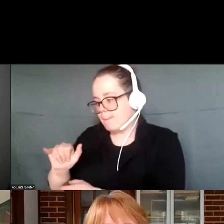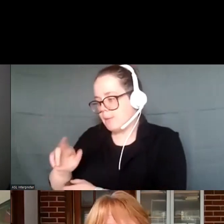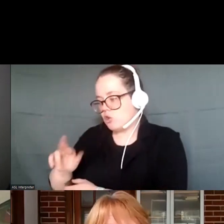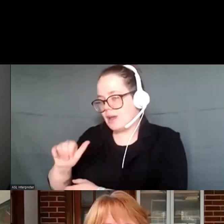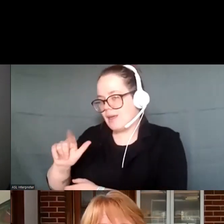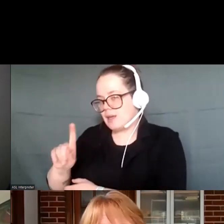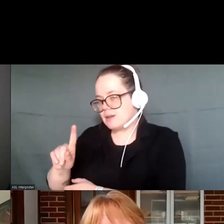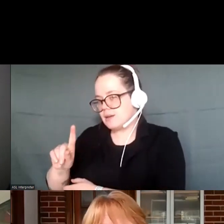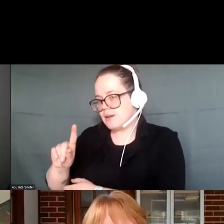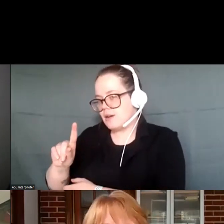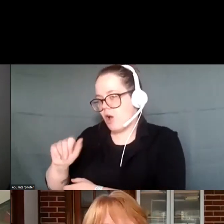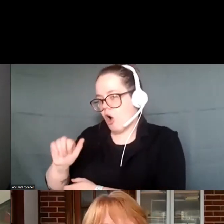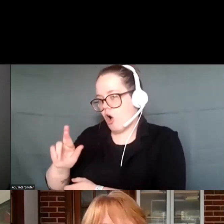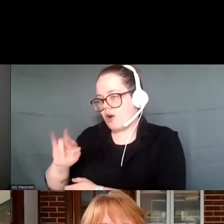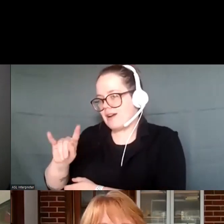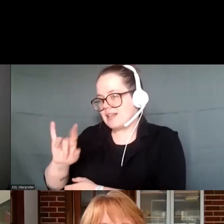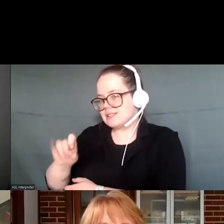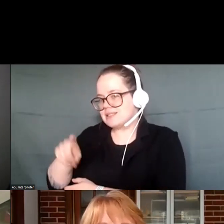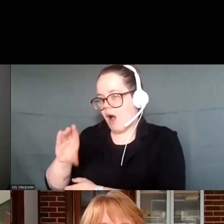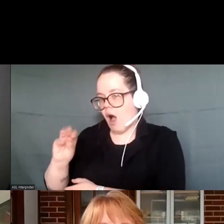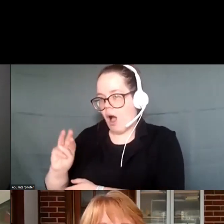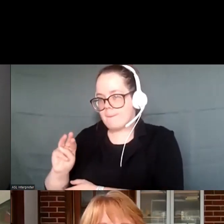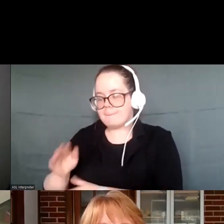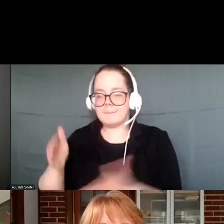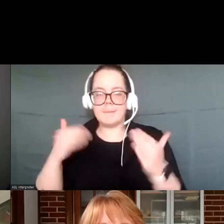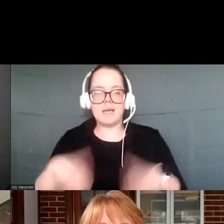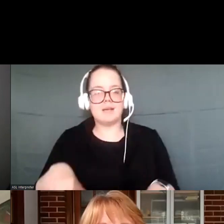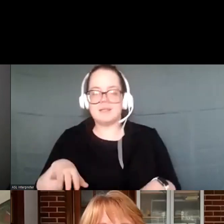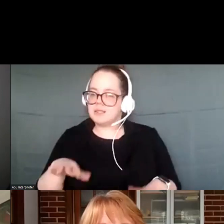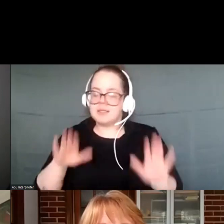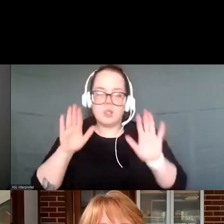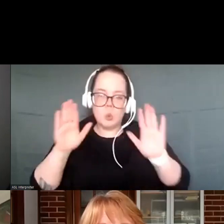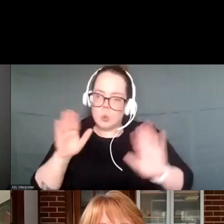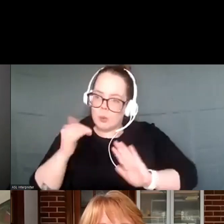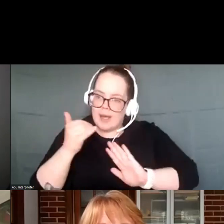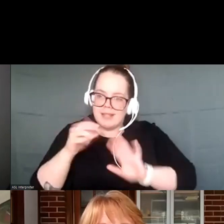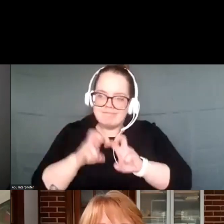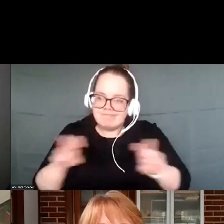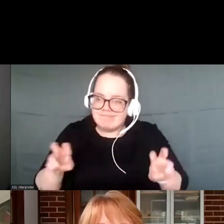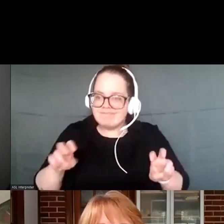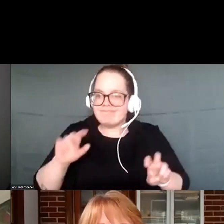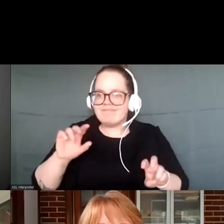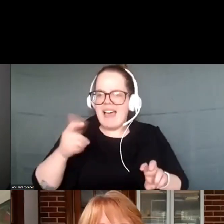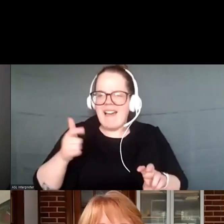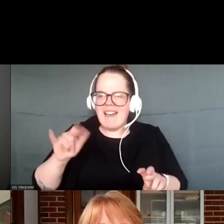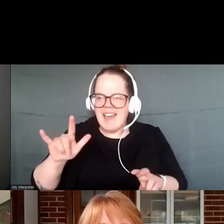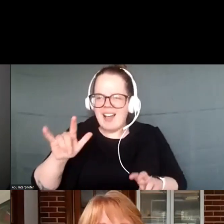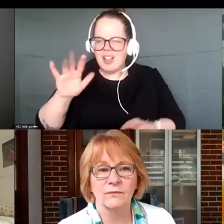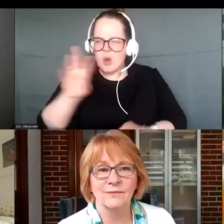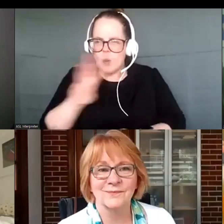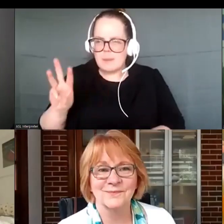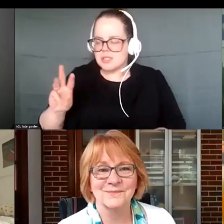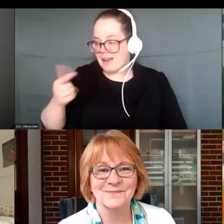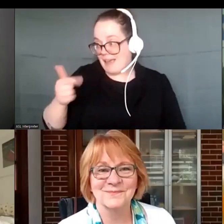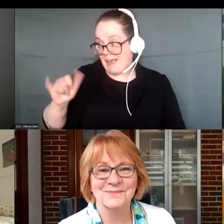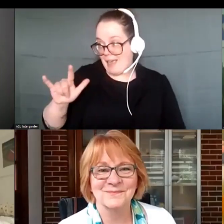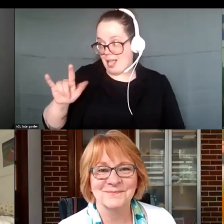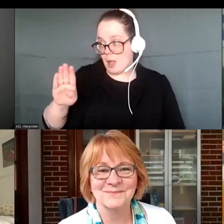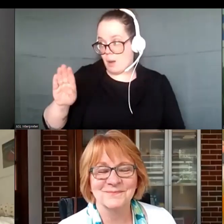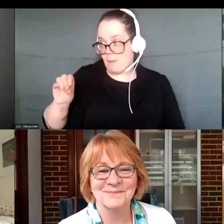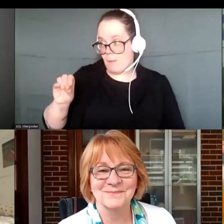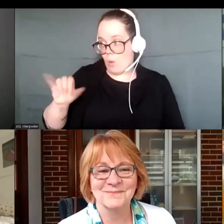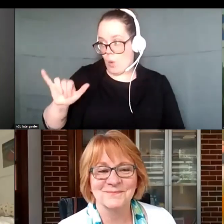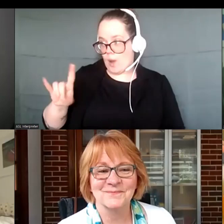MyriadArtists.com. Yes. And wonderful roster. And Gail, your website is? GailBoyd.com.